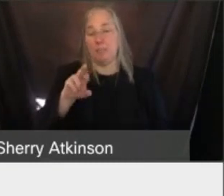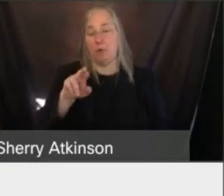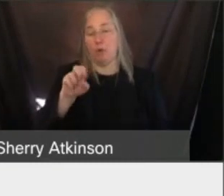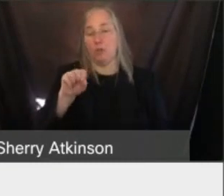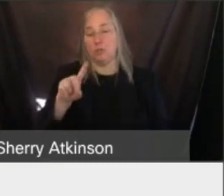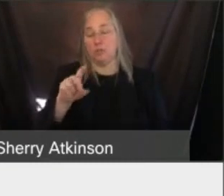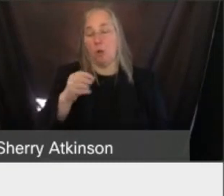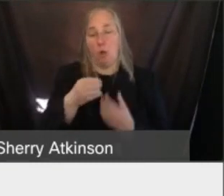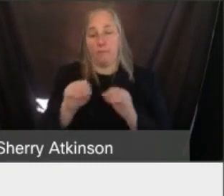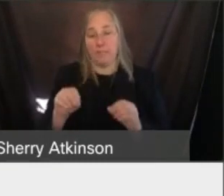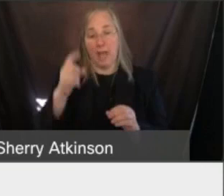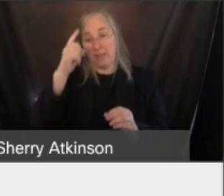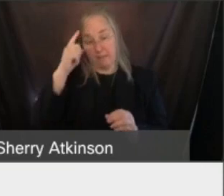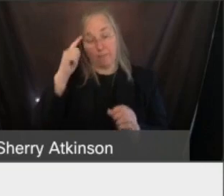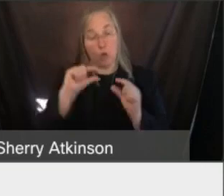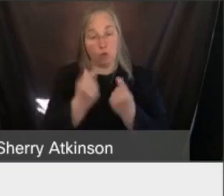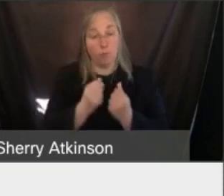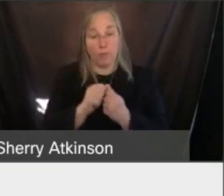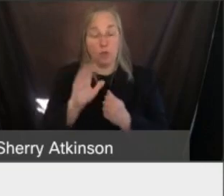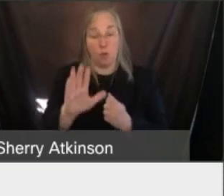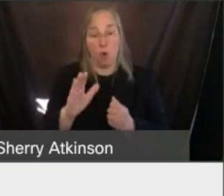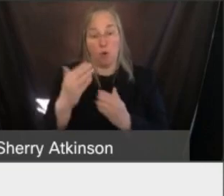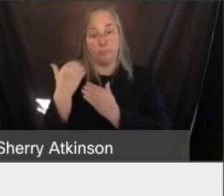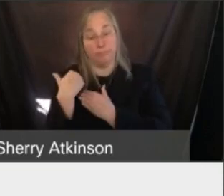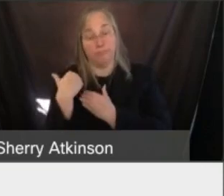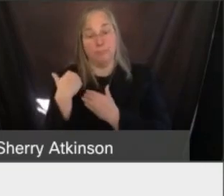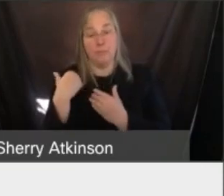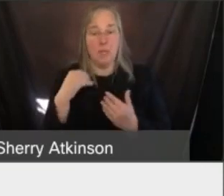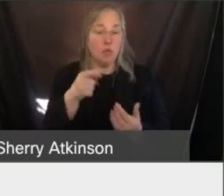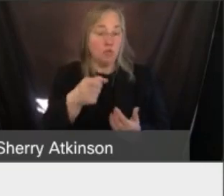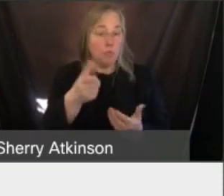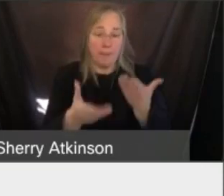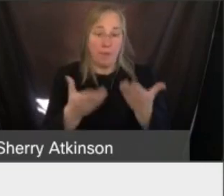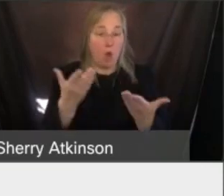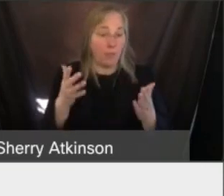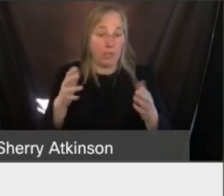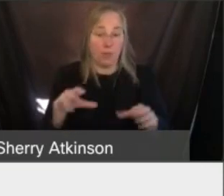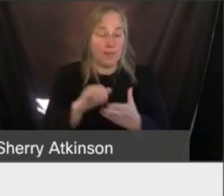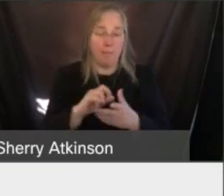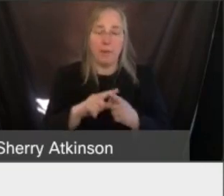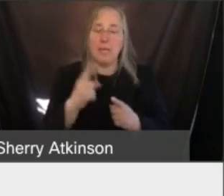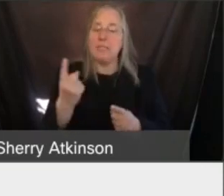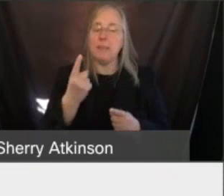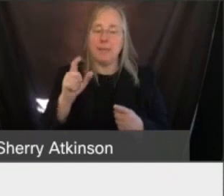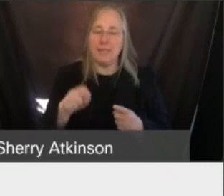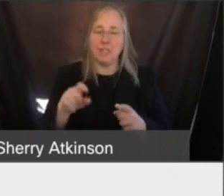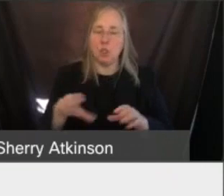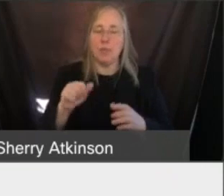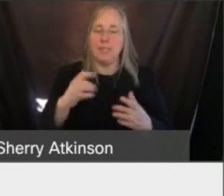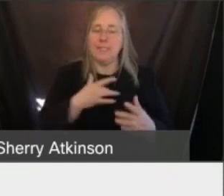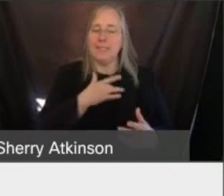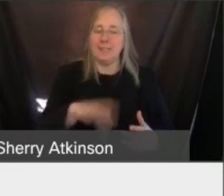group that has your charge, I think you may be already doing this, but somebody needs to be doing sensitivity analysis